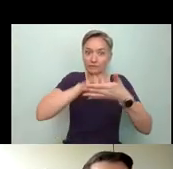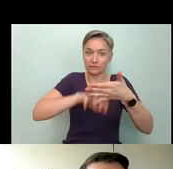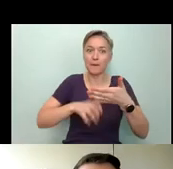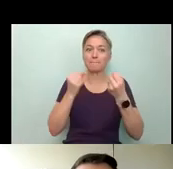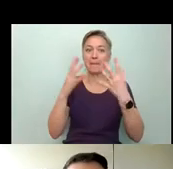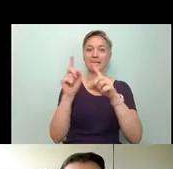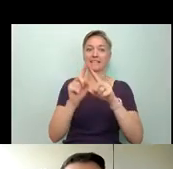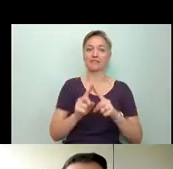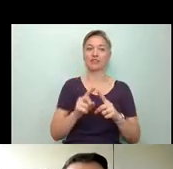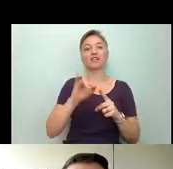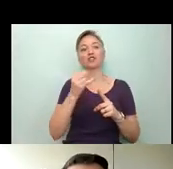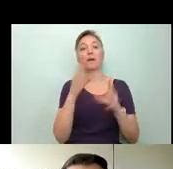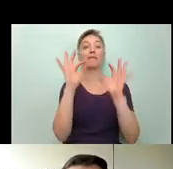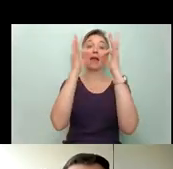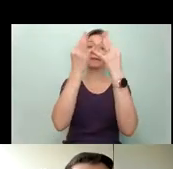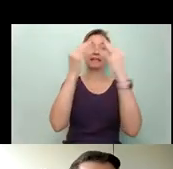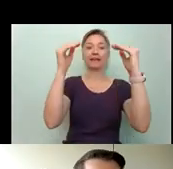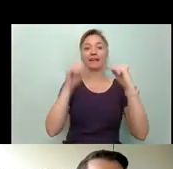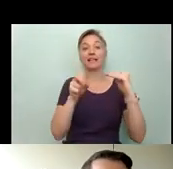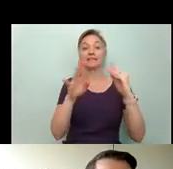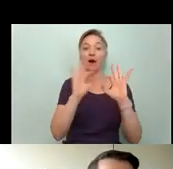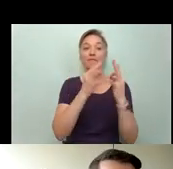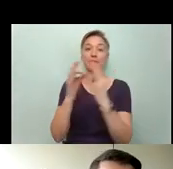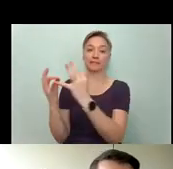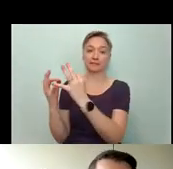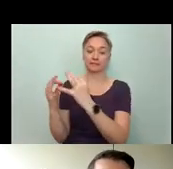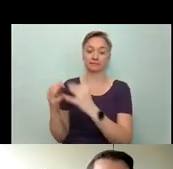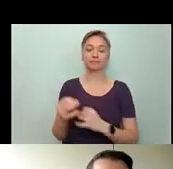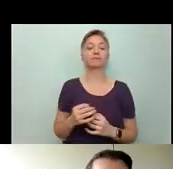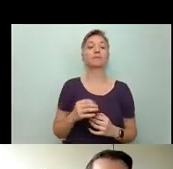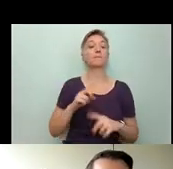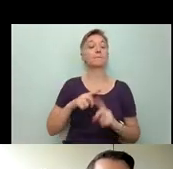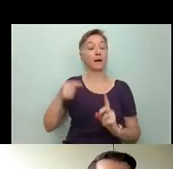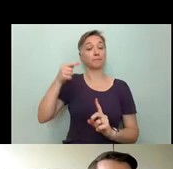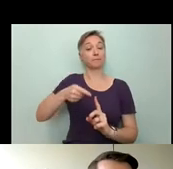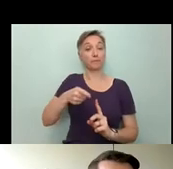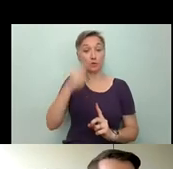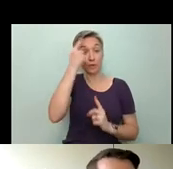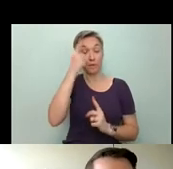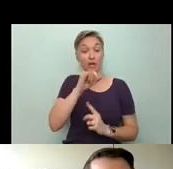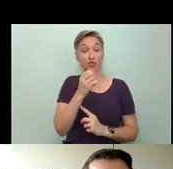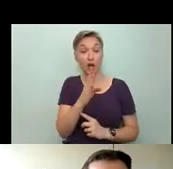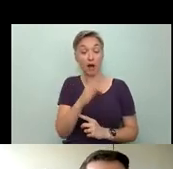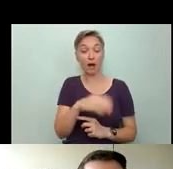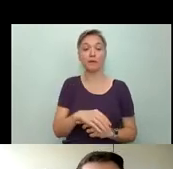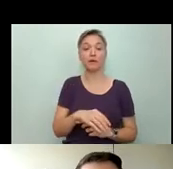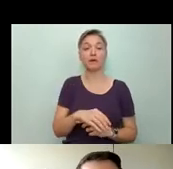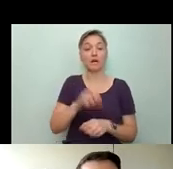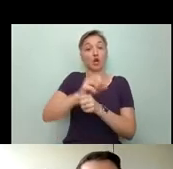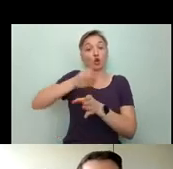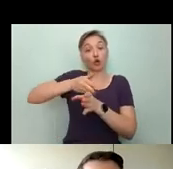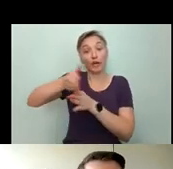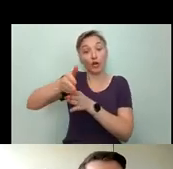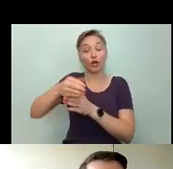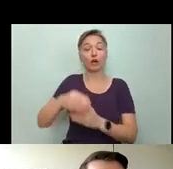and subfamilies. But when you think about a job, you know, and you think about a career, a pipeline, or a